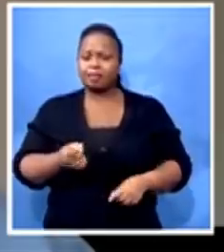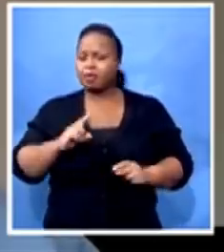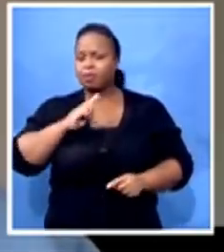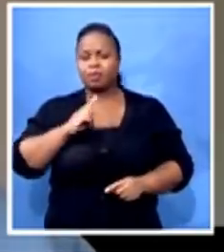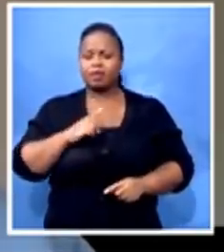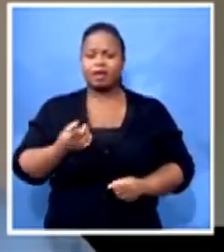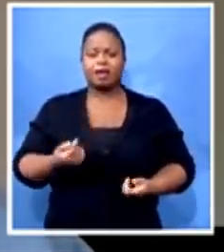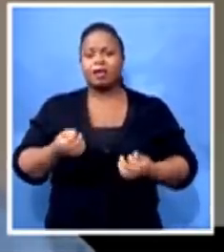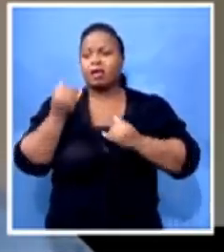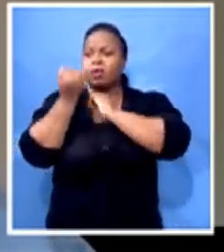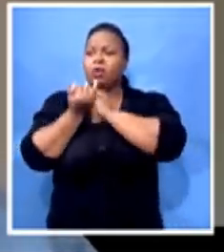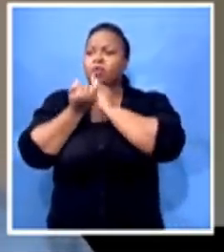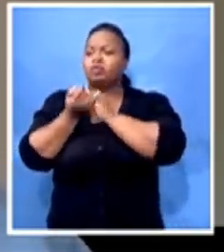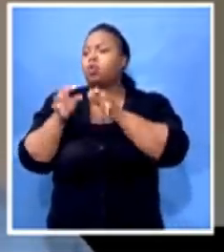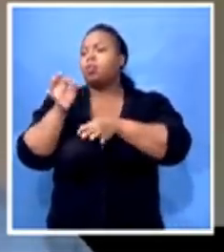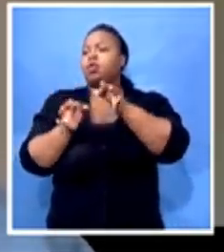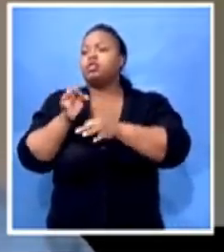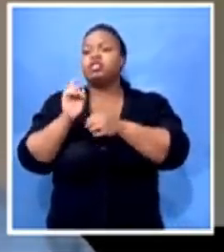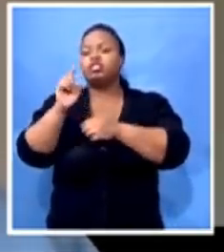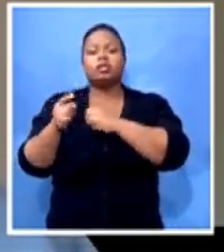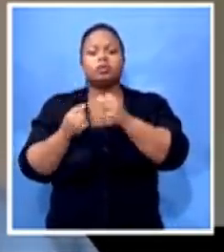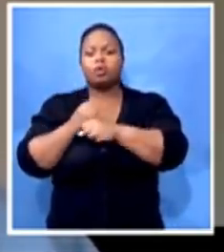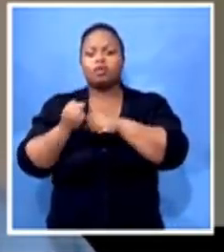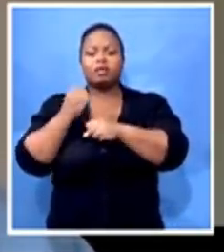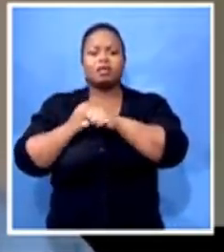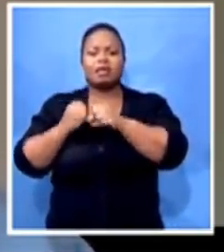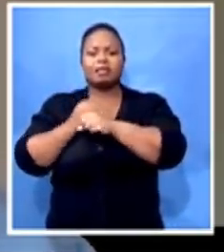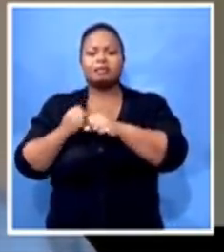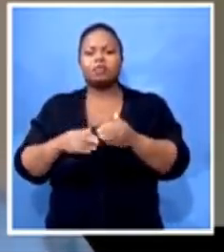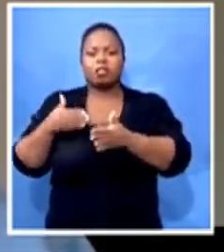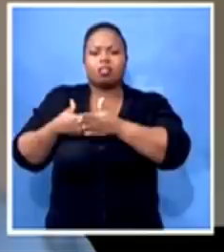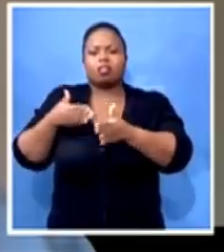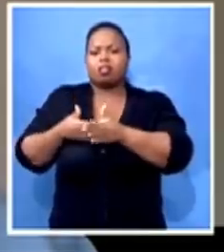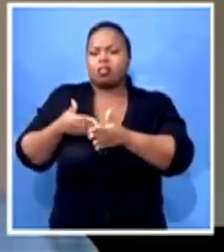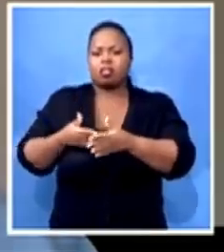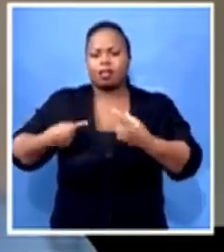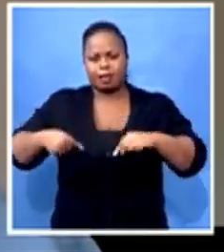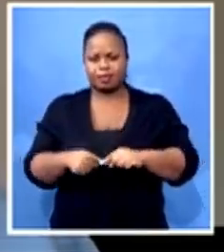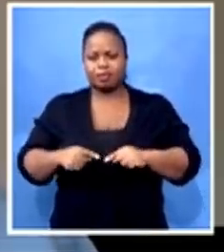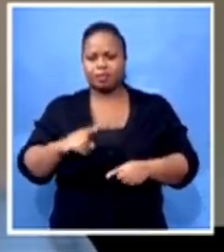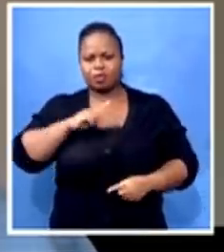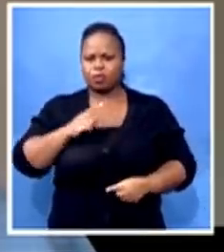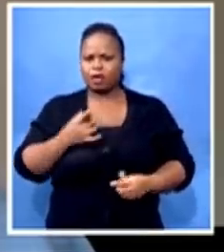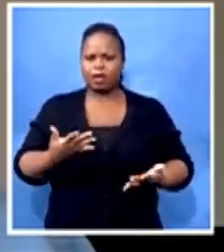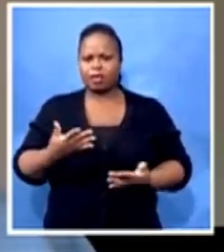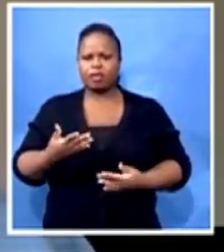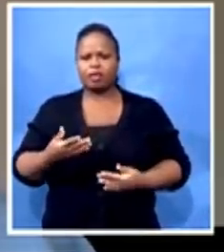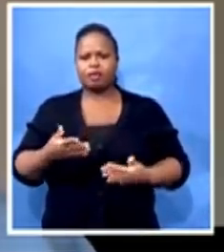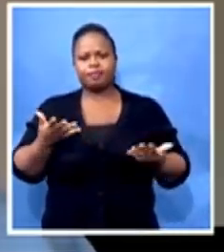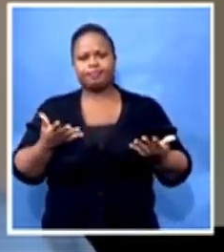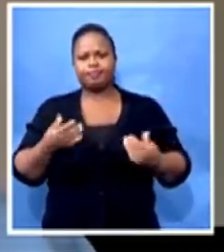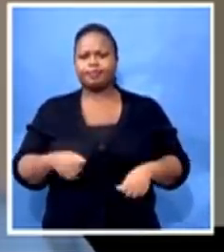the years, have allowed us to demonstrate. I mean, how old is ISCO? I mean, Sasol with